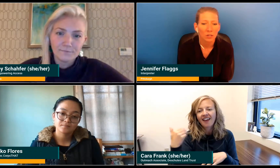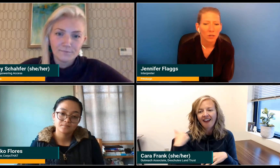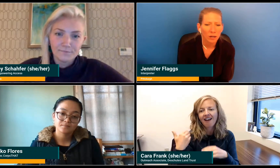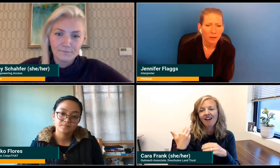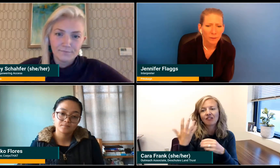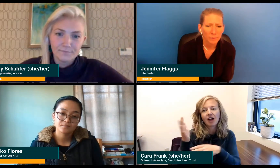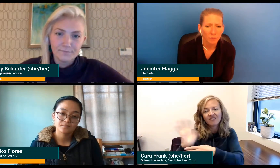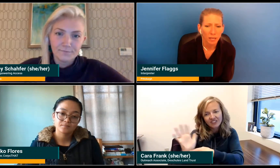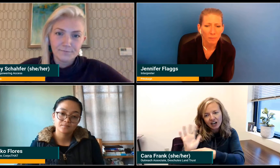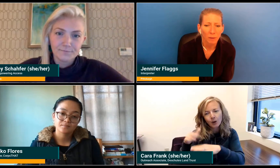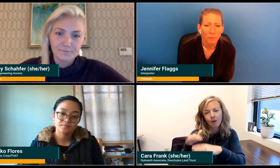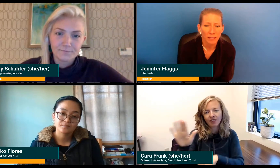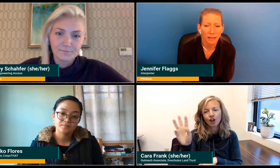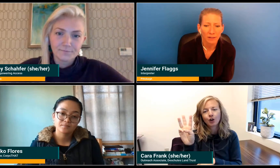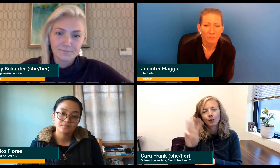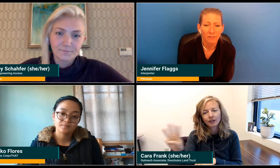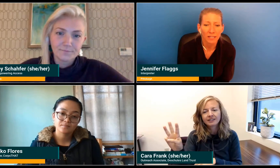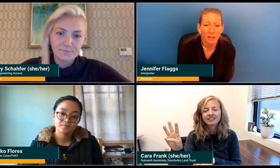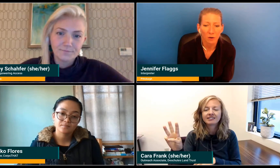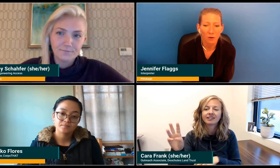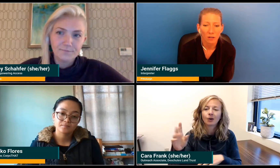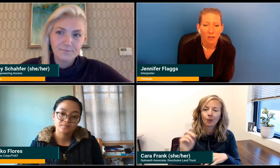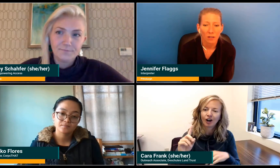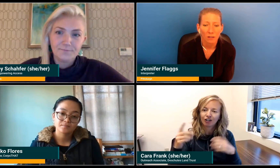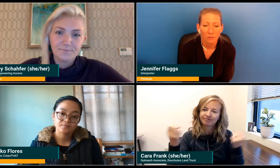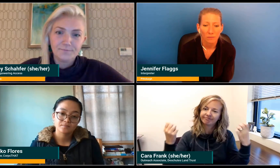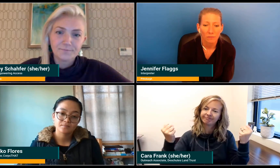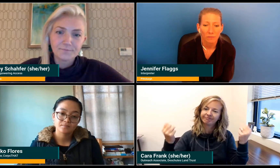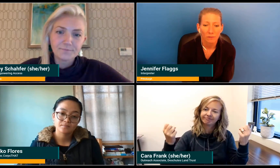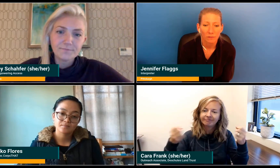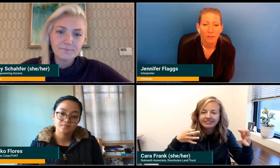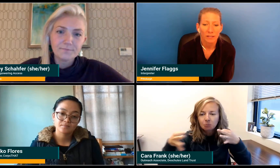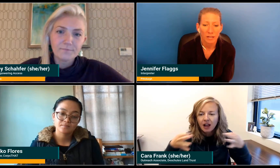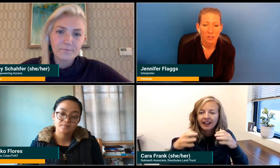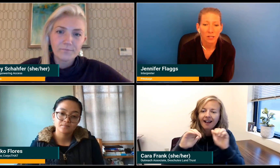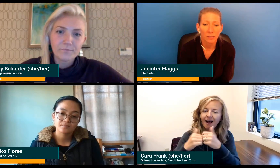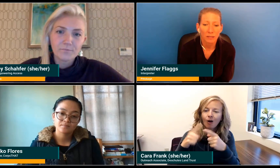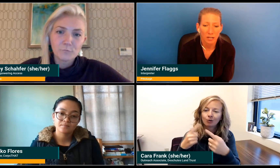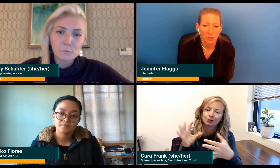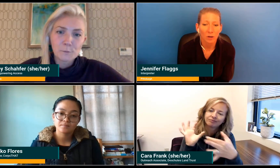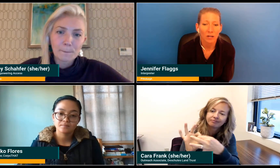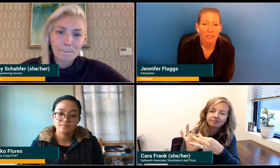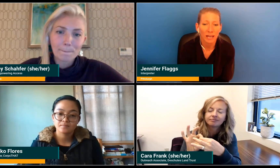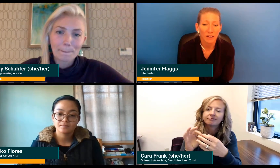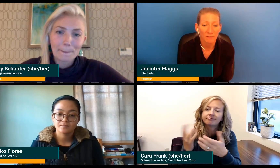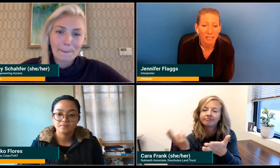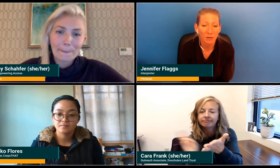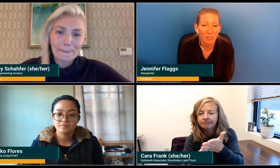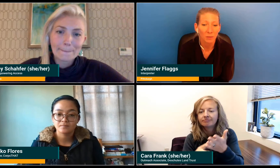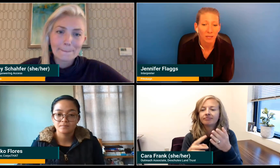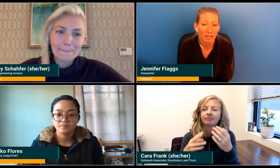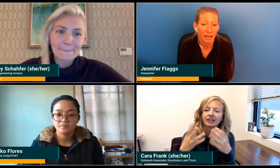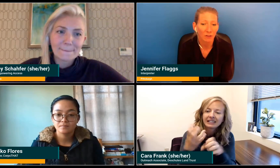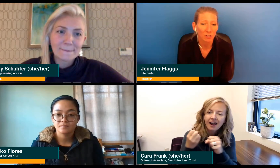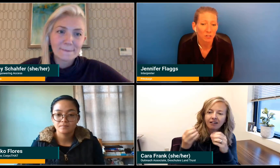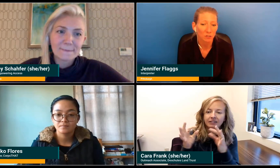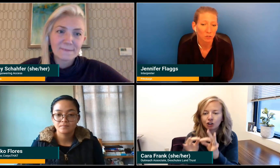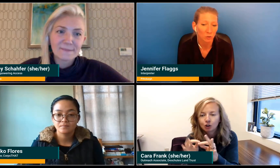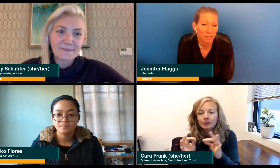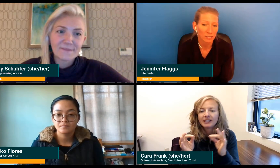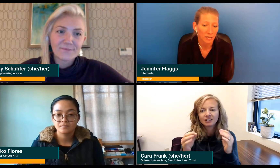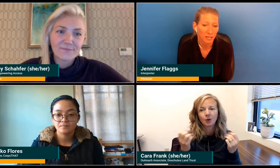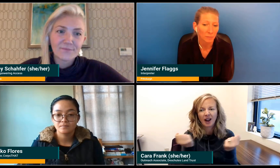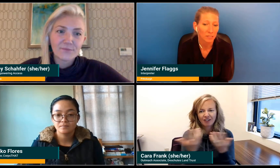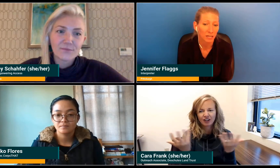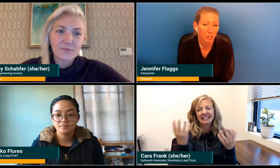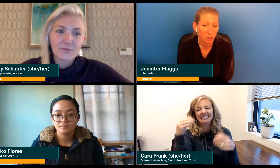Olympics came up, and they had a video, the National Olympic National Park, and they had a video explaining how to join